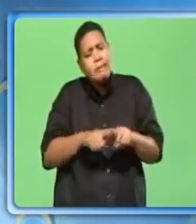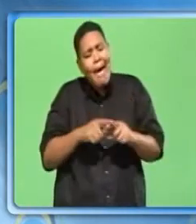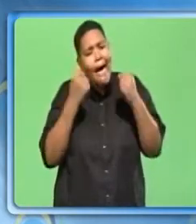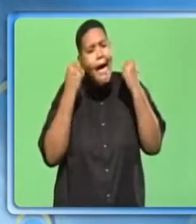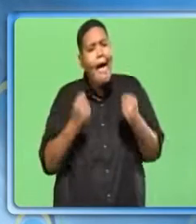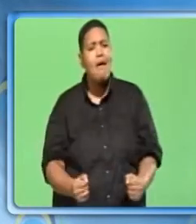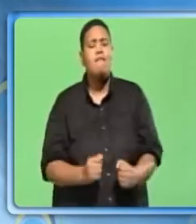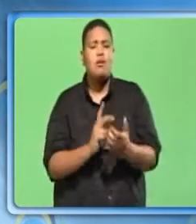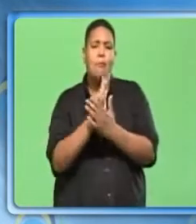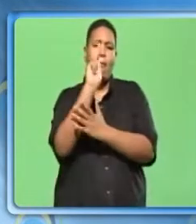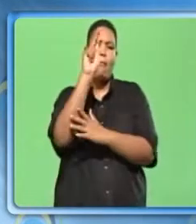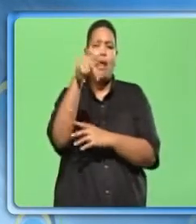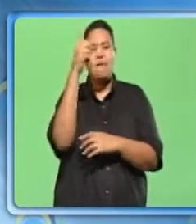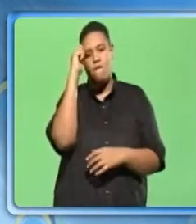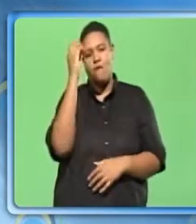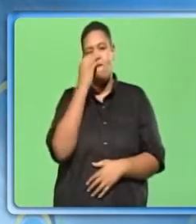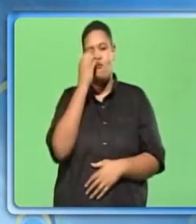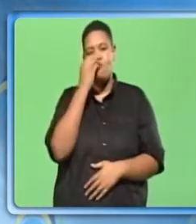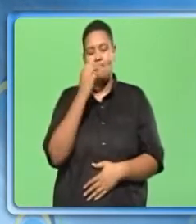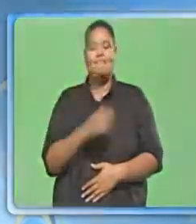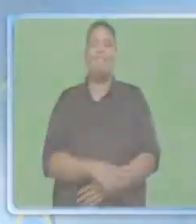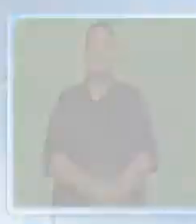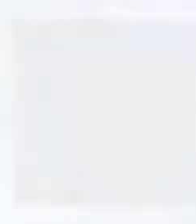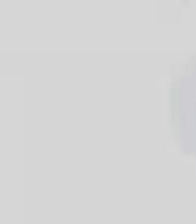to get food.